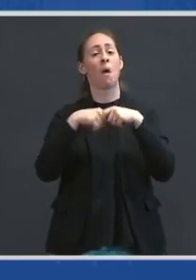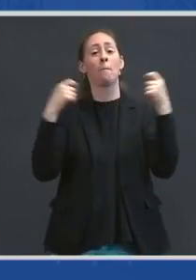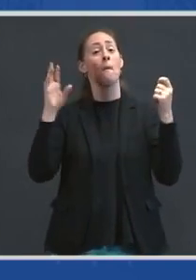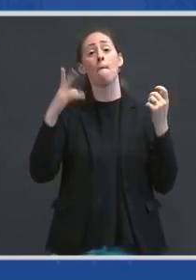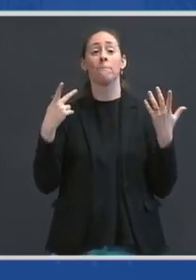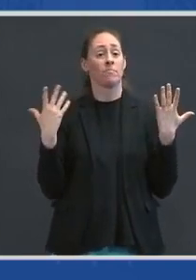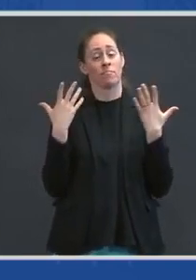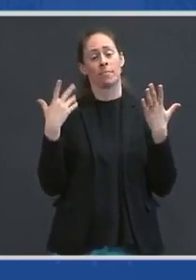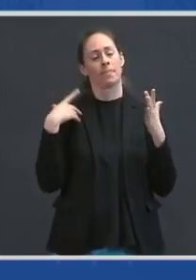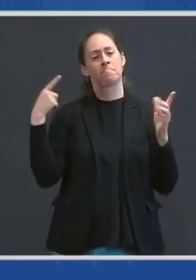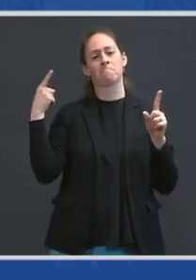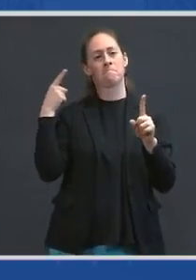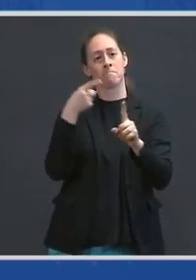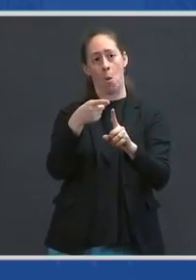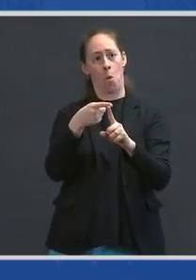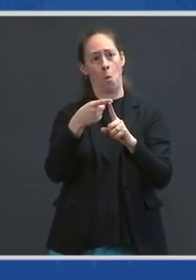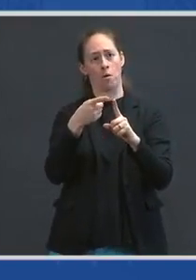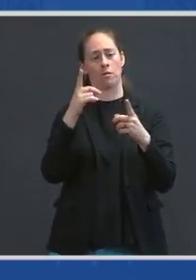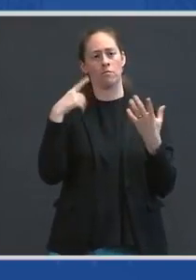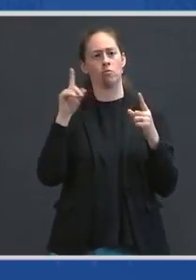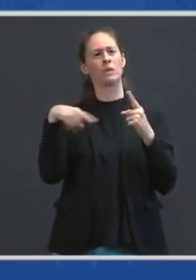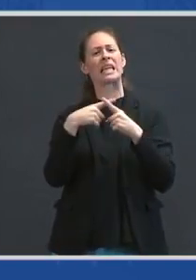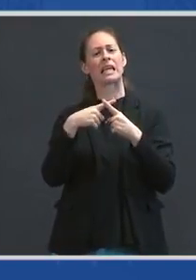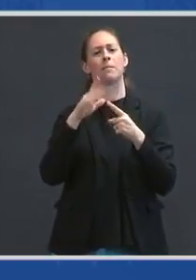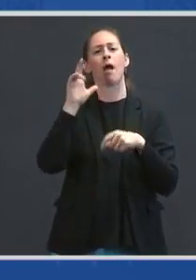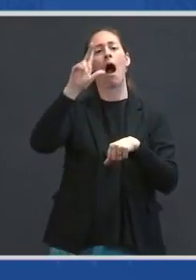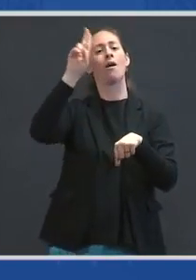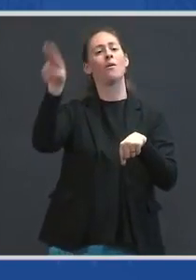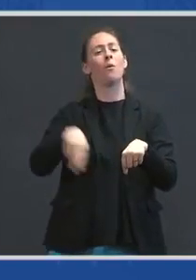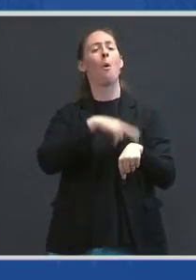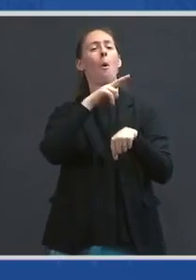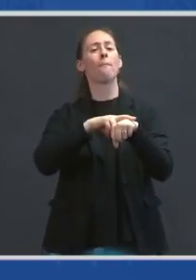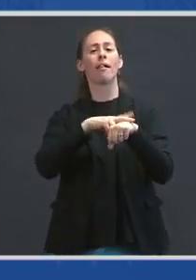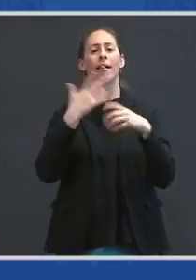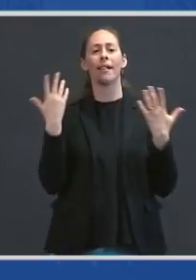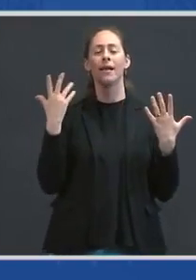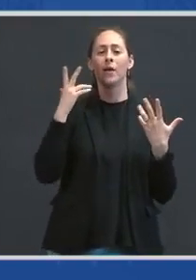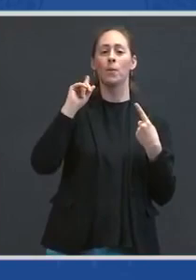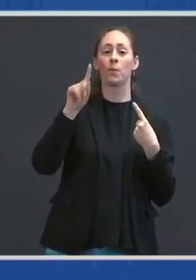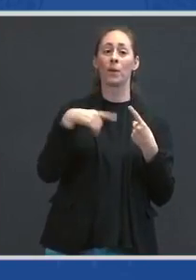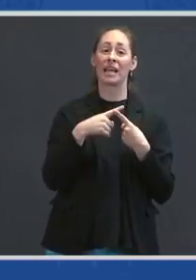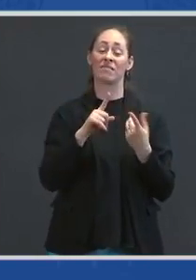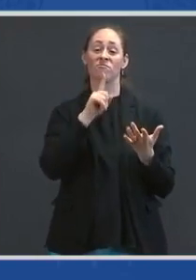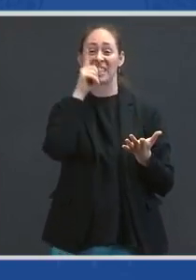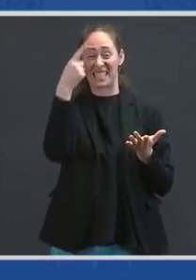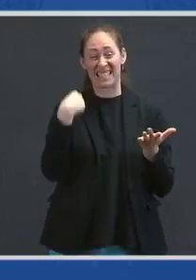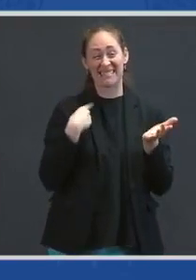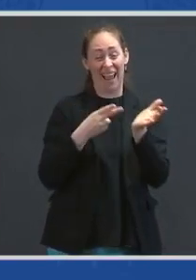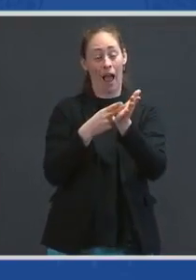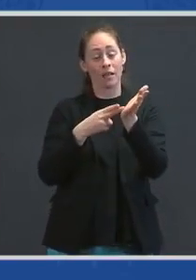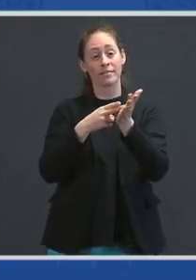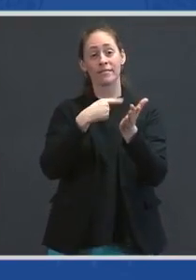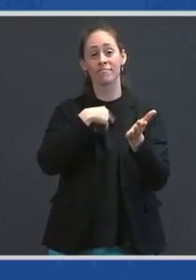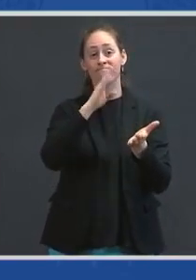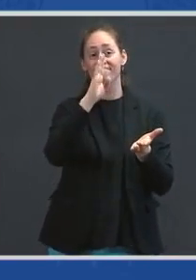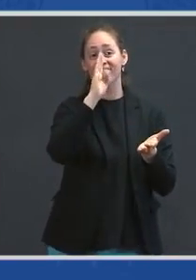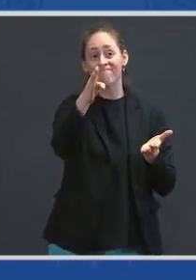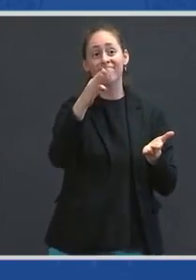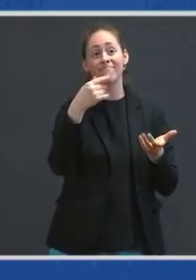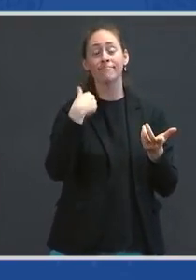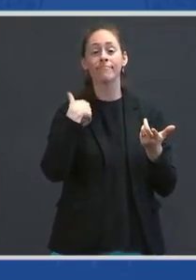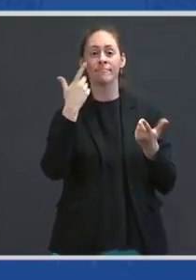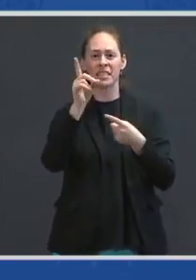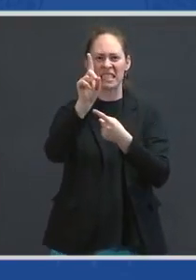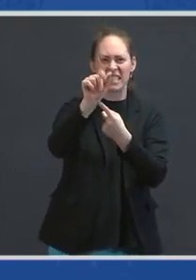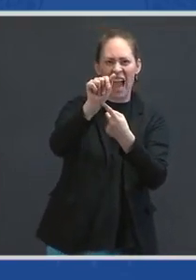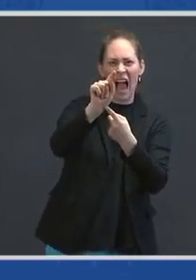back to normal? My answer is always honest and straightforward. I can't give you a date. I can only promise that